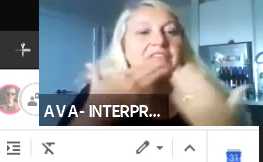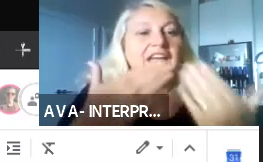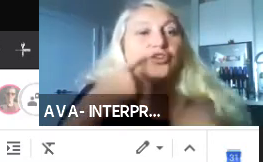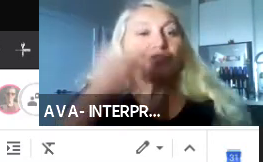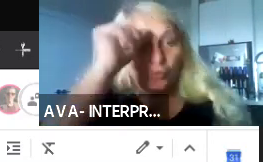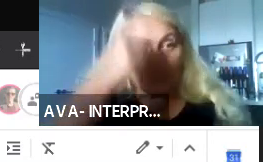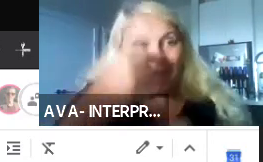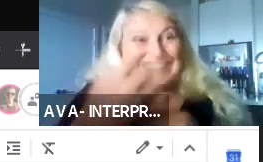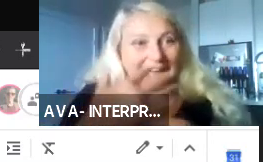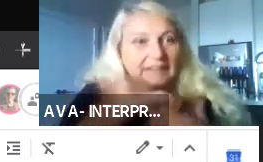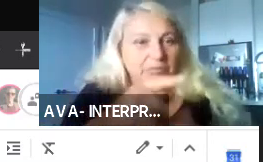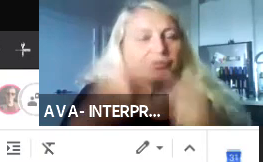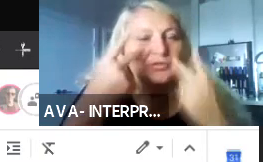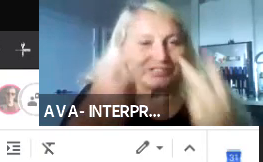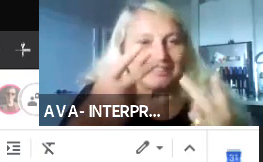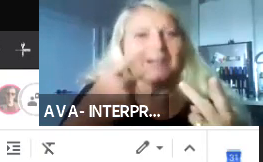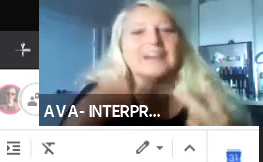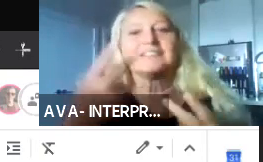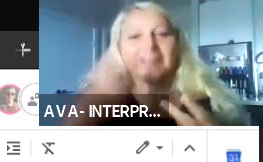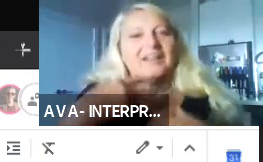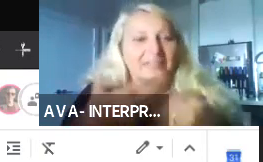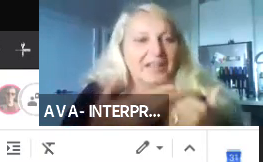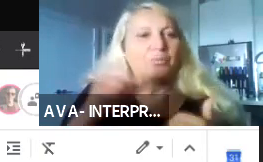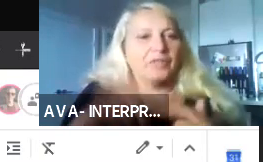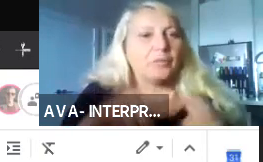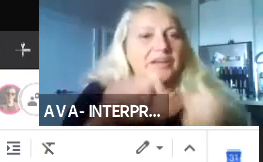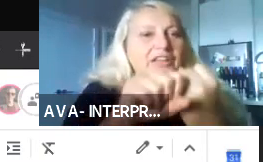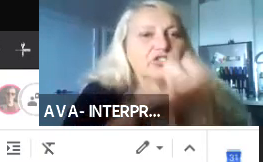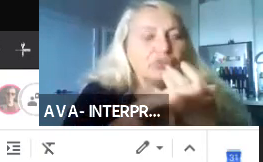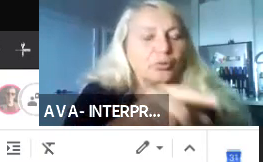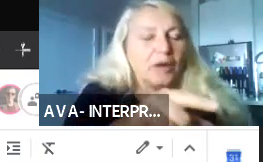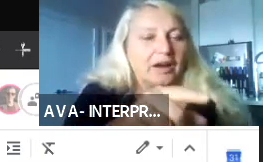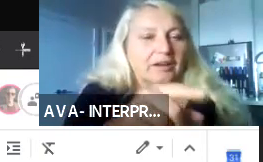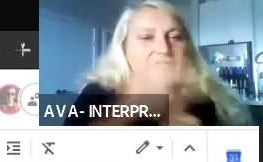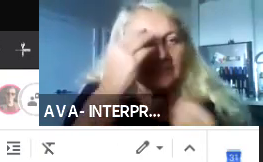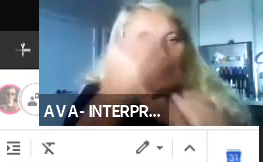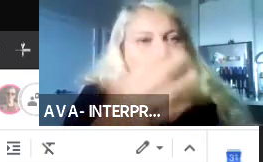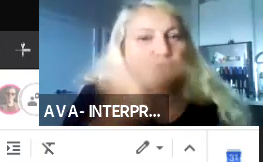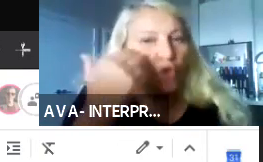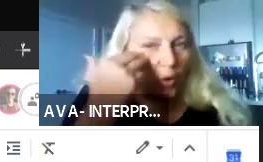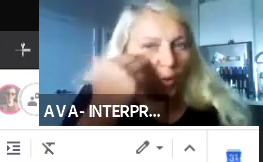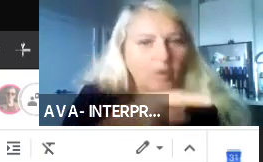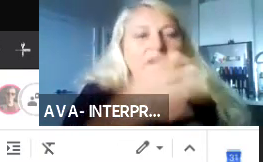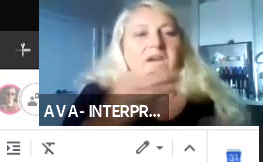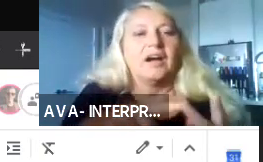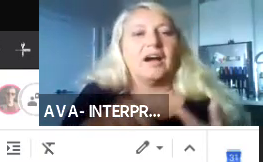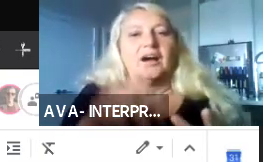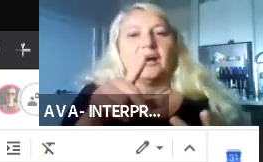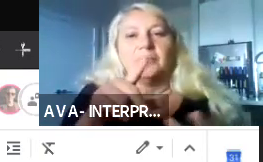And thank you for reminding us, if you've seen us, that we need to let you know.